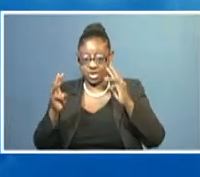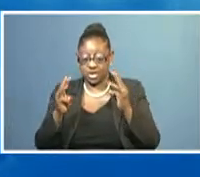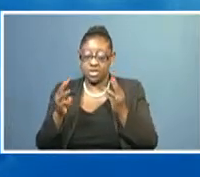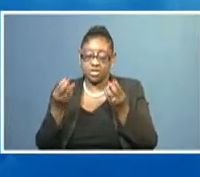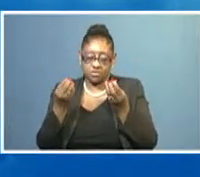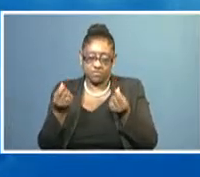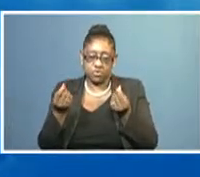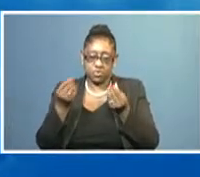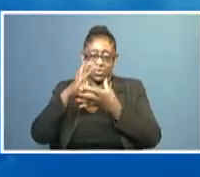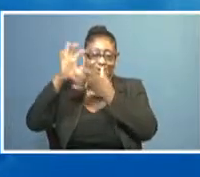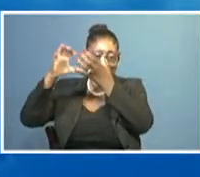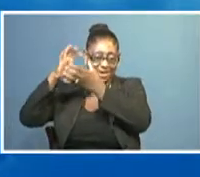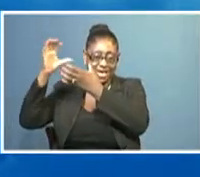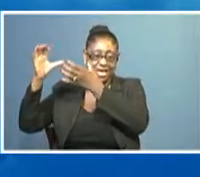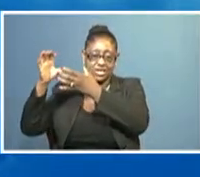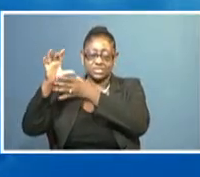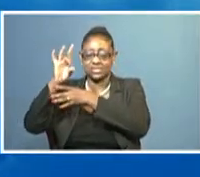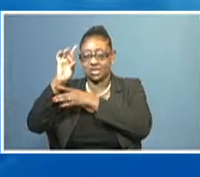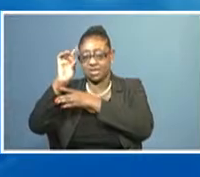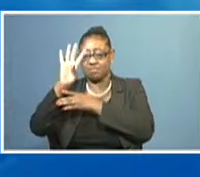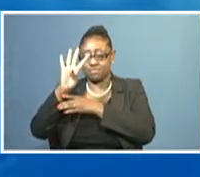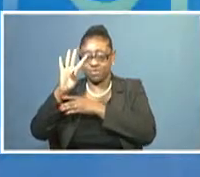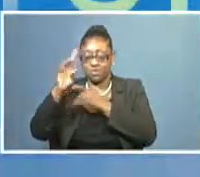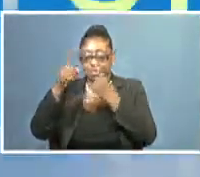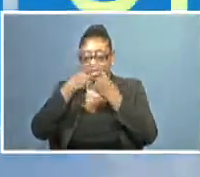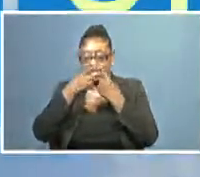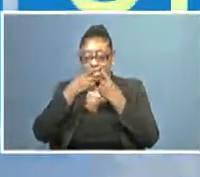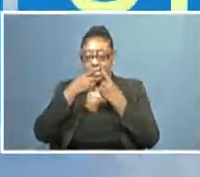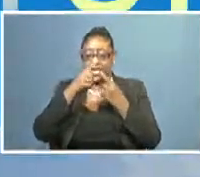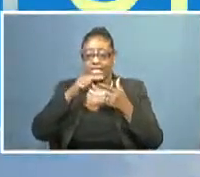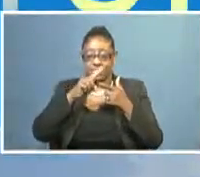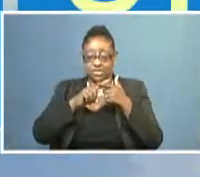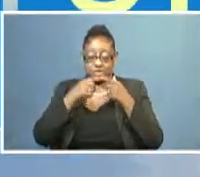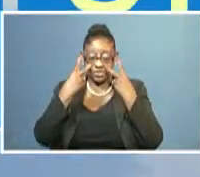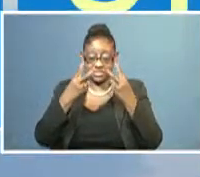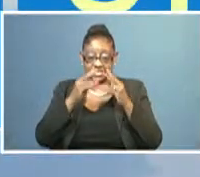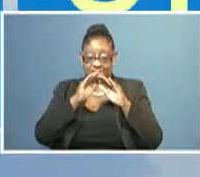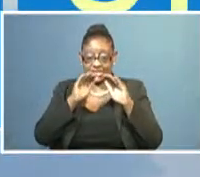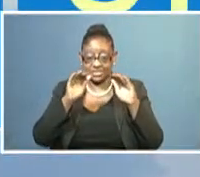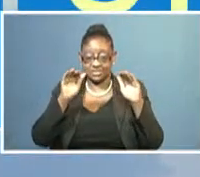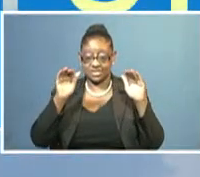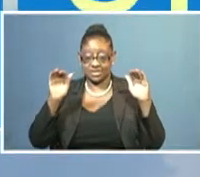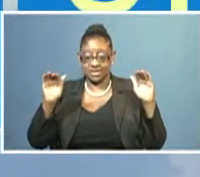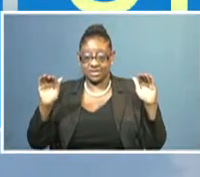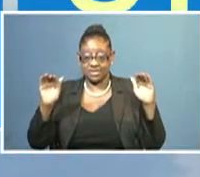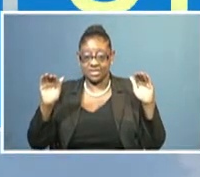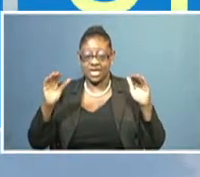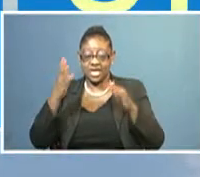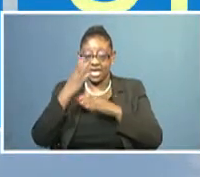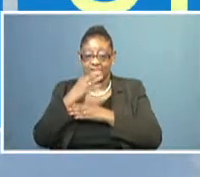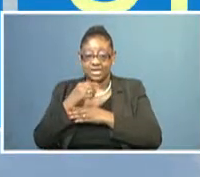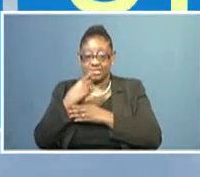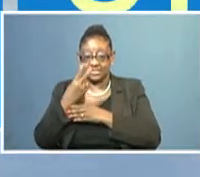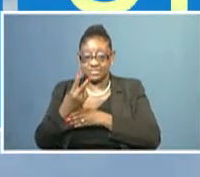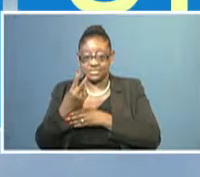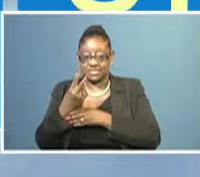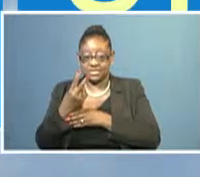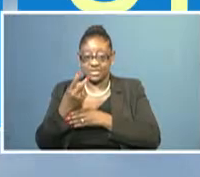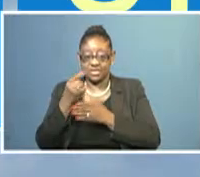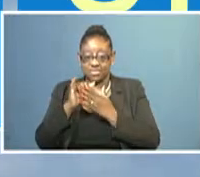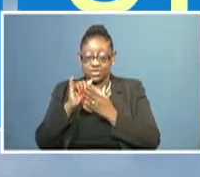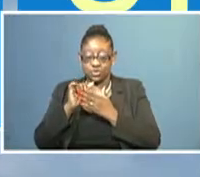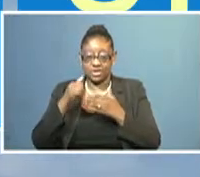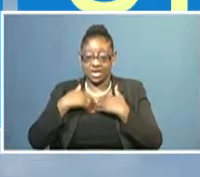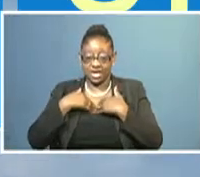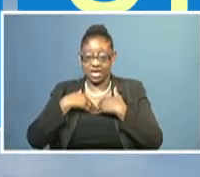clouds and sunshine, 84 degrees for your high temperature, and the extended weather forecast looking like this. We're going to have a mixed bag